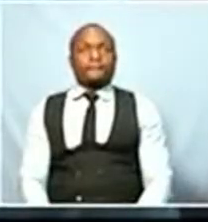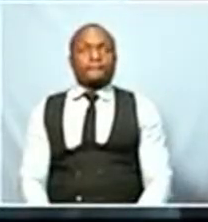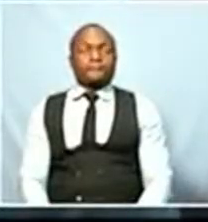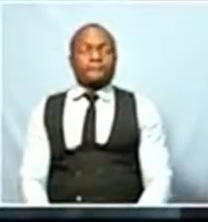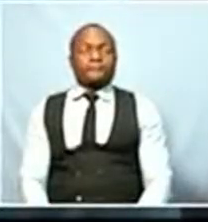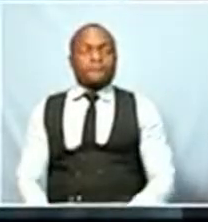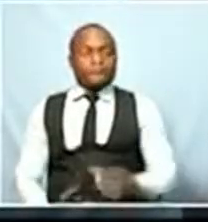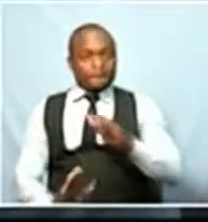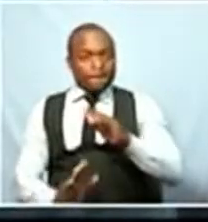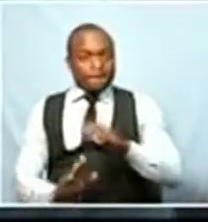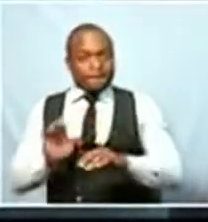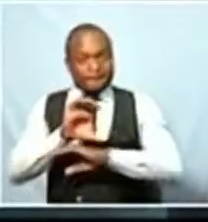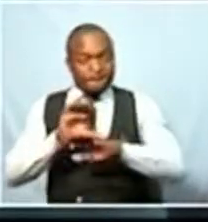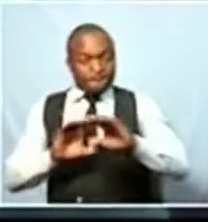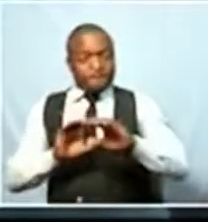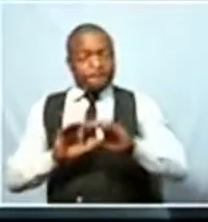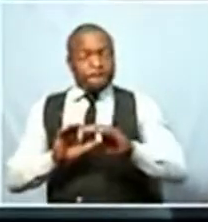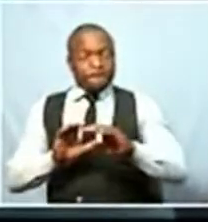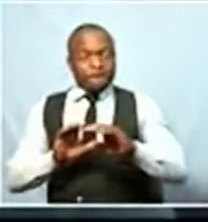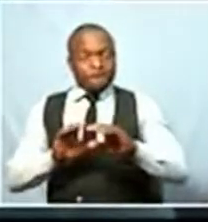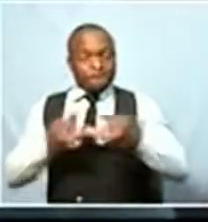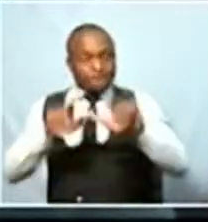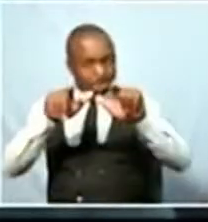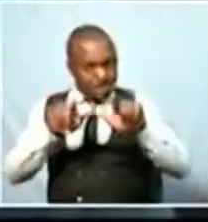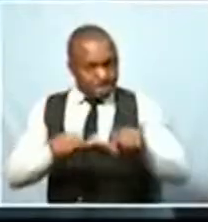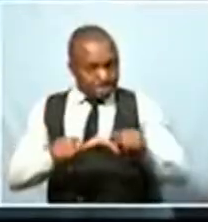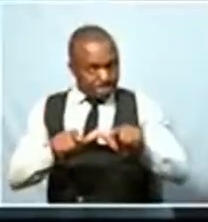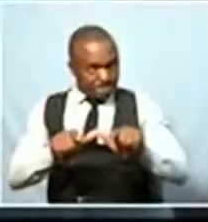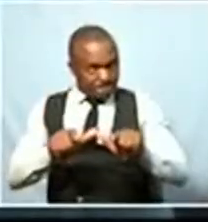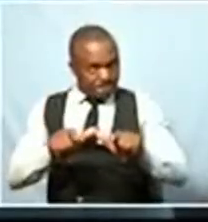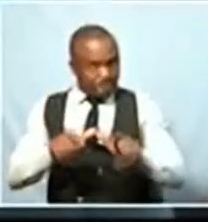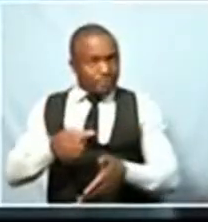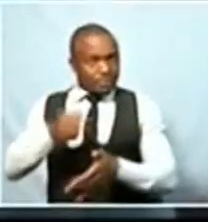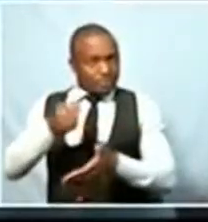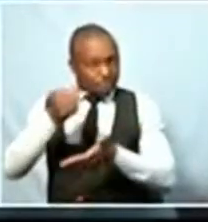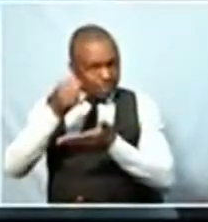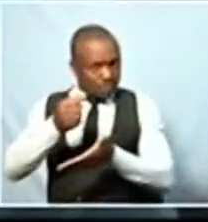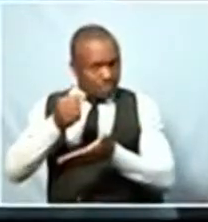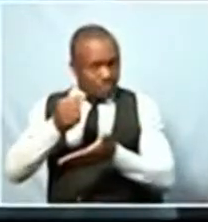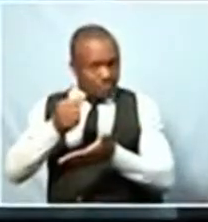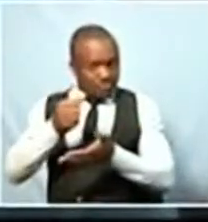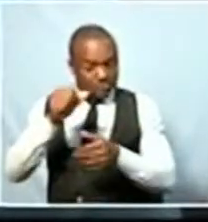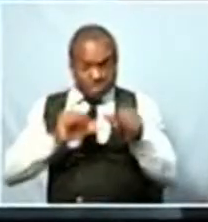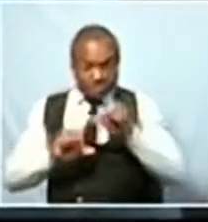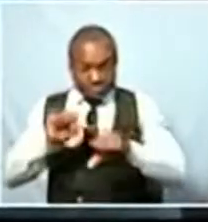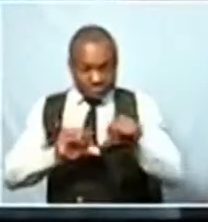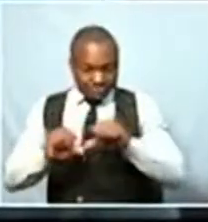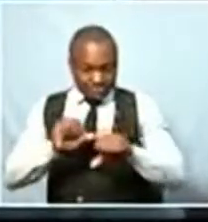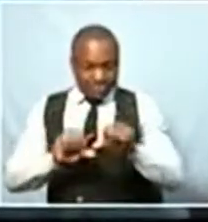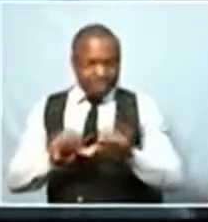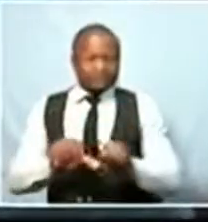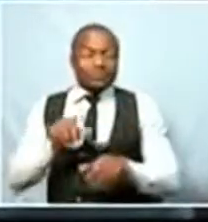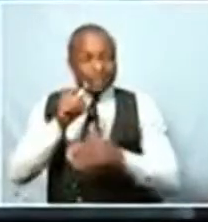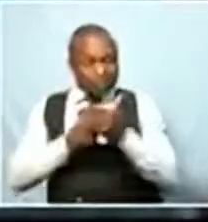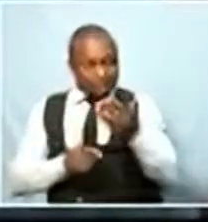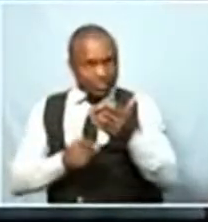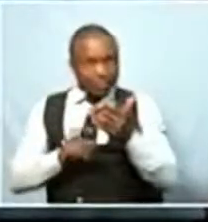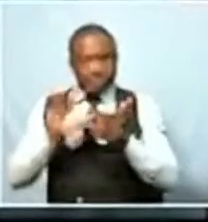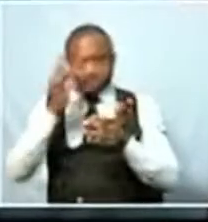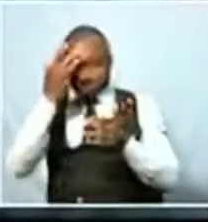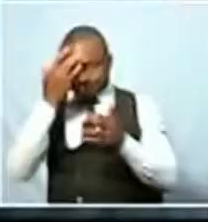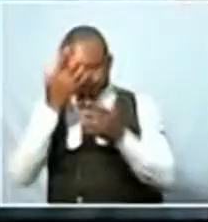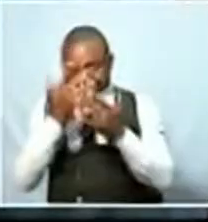of the decrease in the budget by the Auditor General and what they